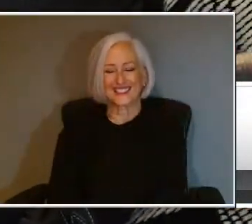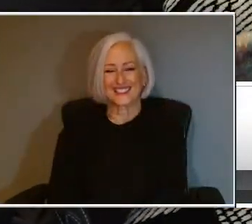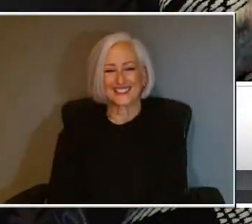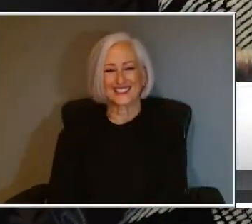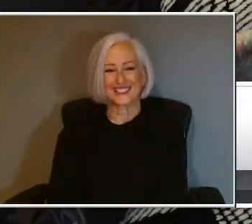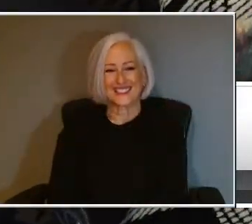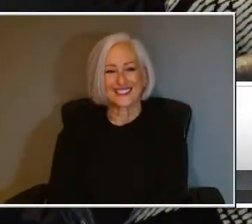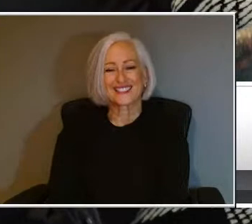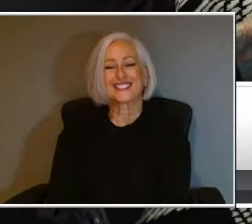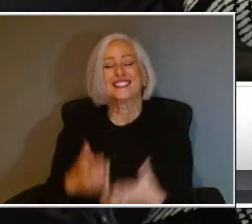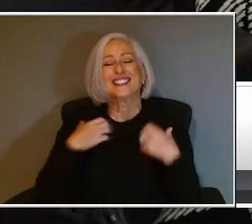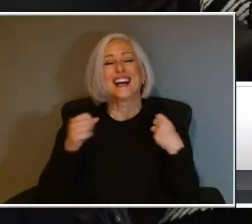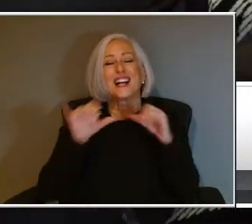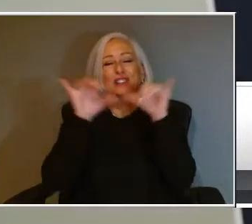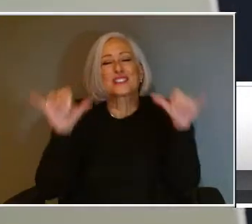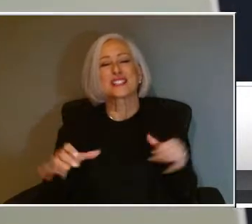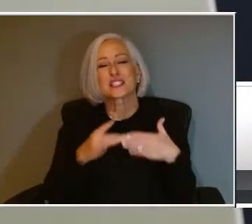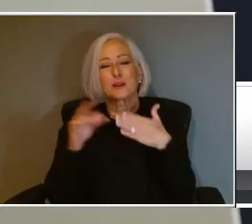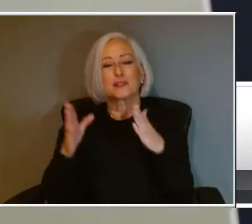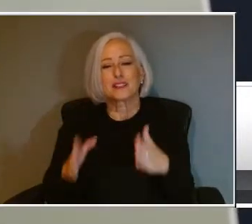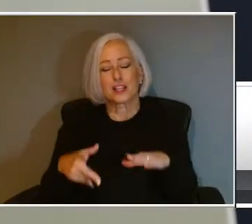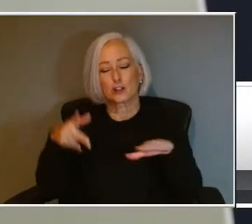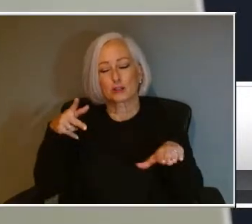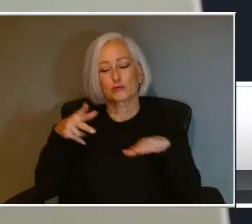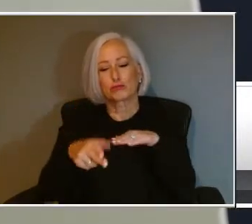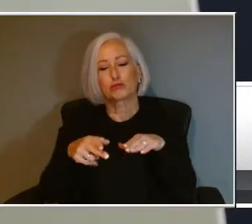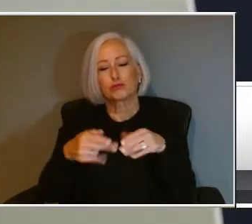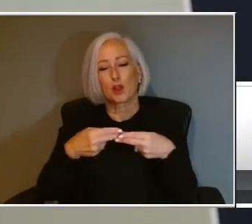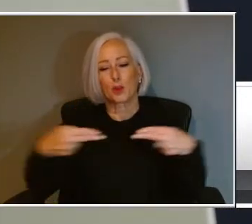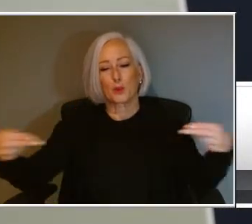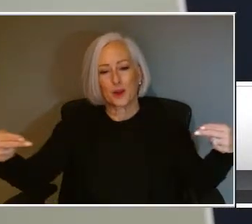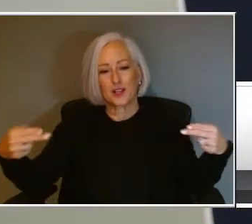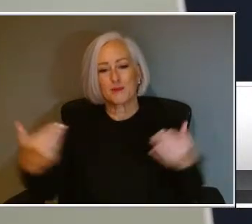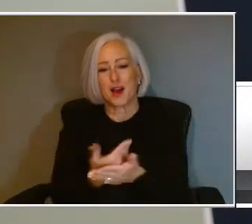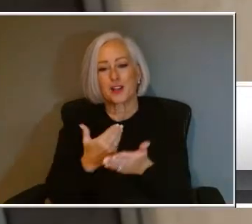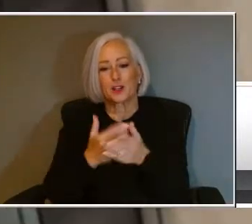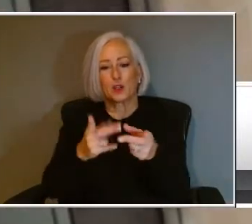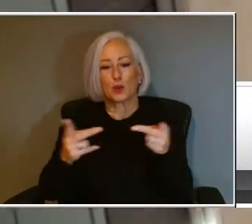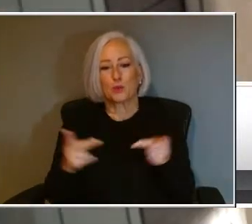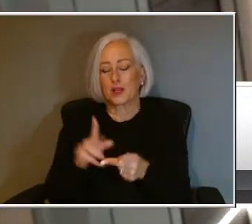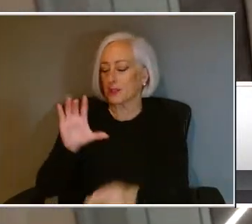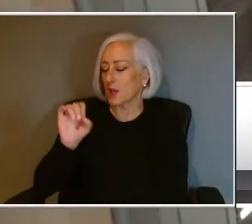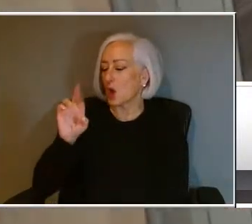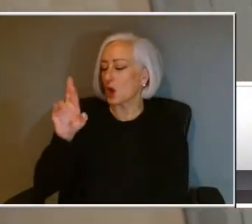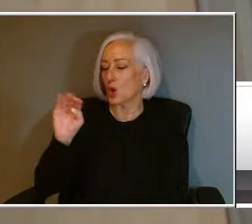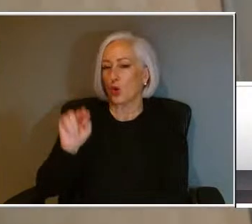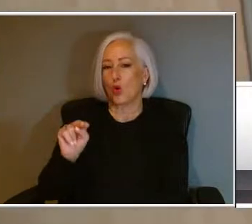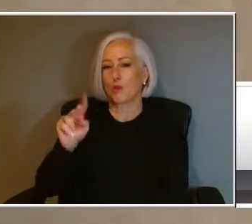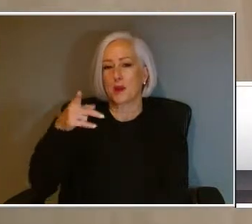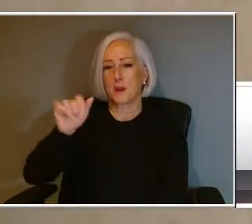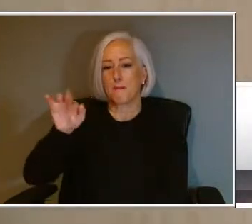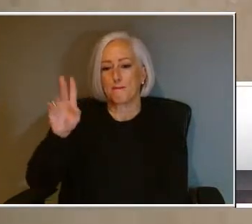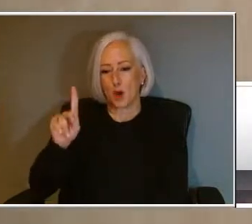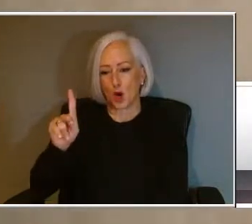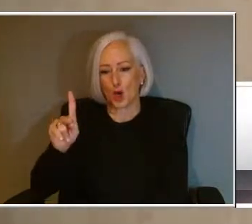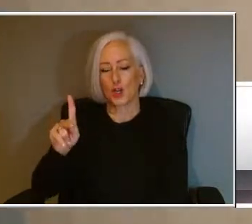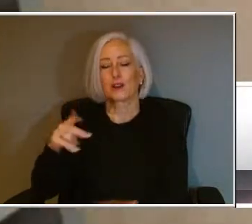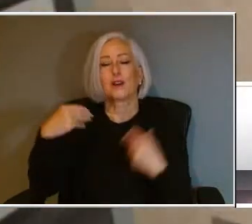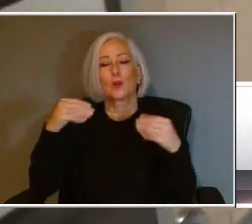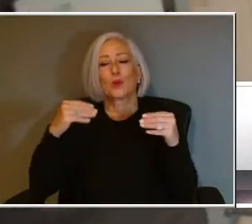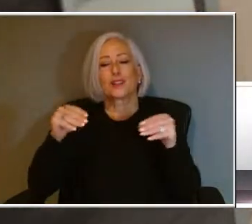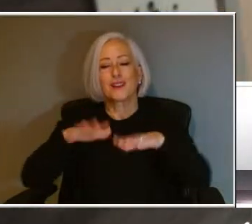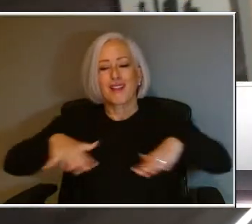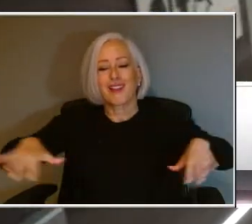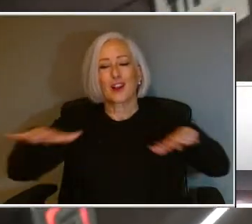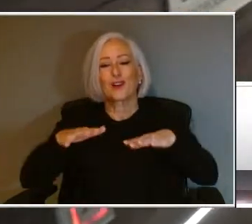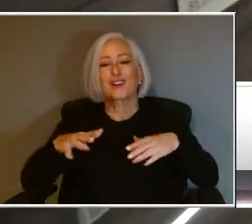Health system leaders cut the ribbon on a brand new clinic space. It's in the Corbin Park retail area near 135th and Metcalf. Patients can see